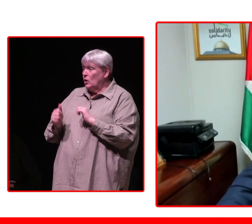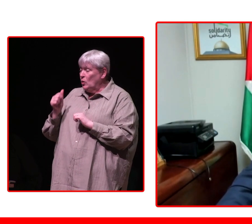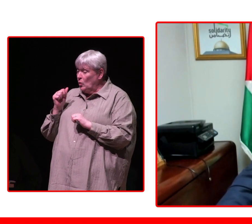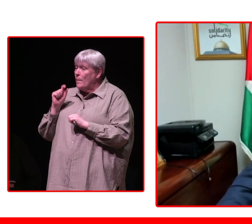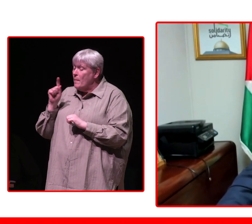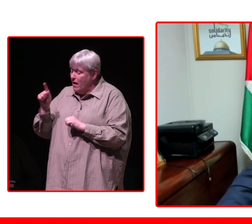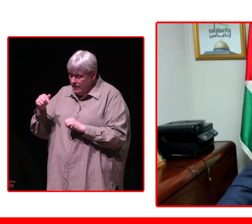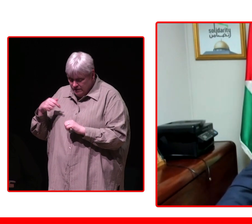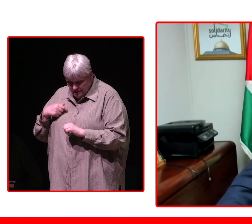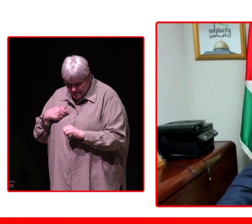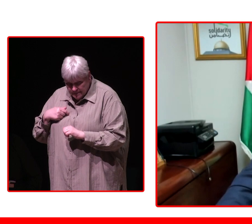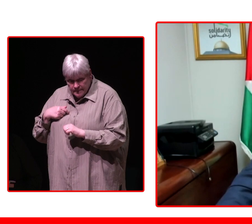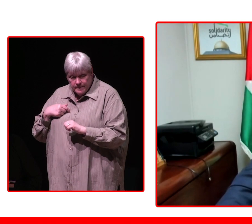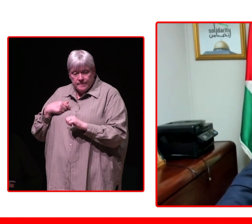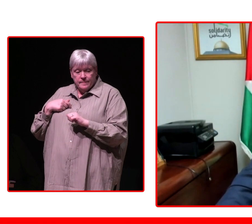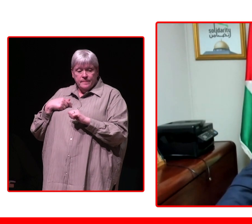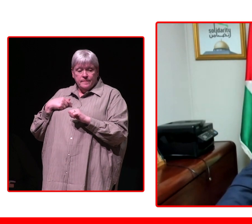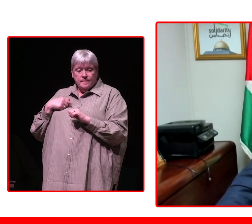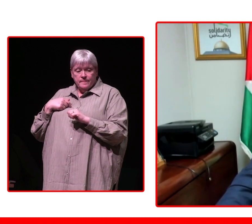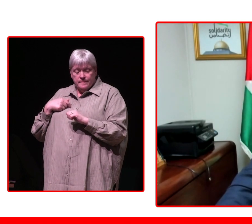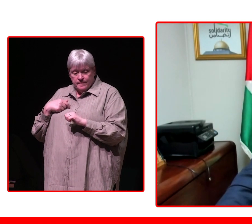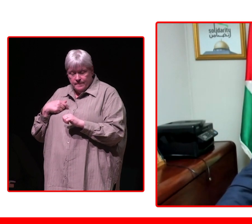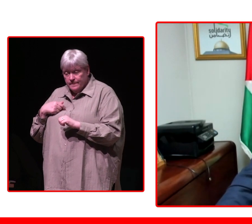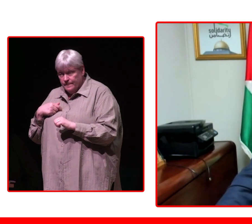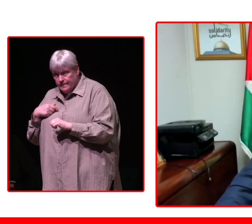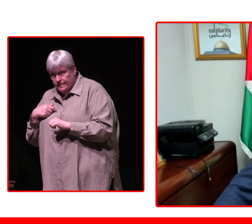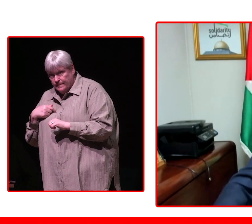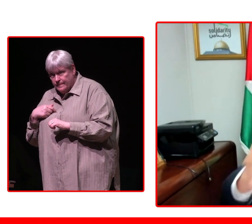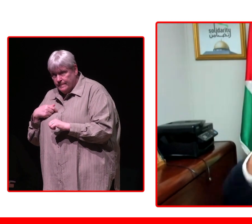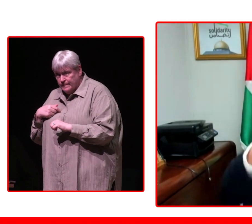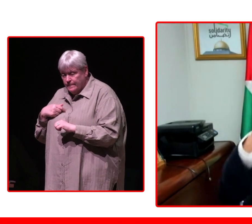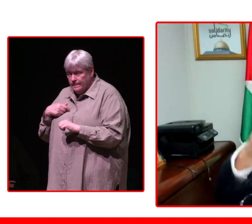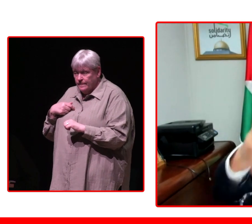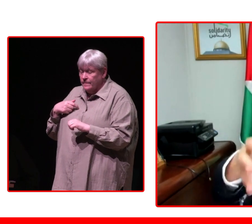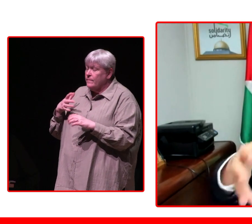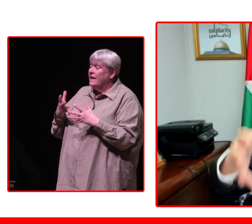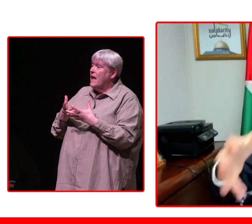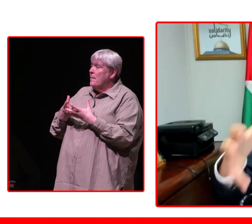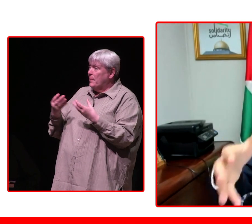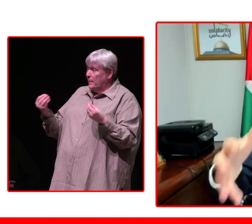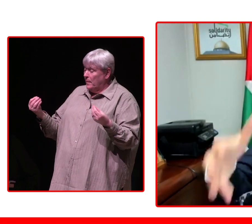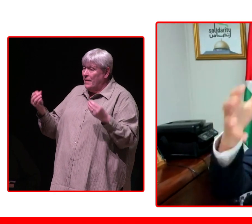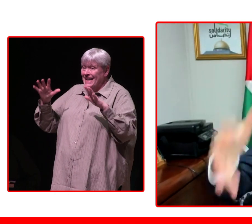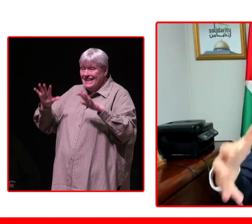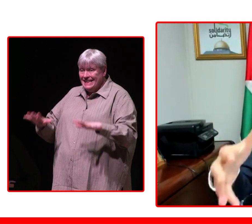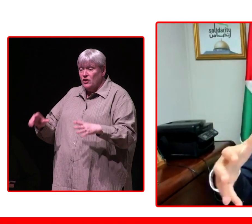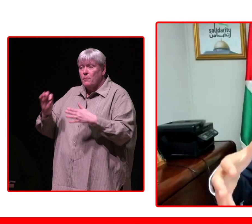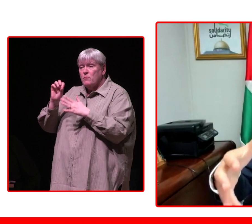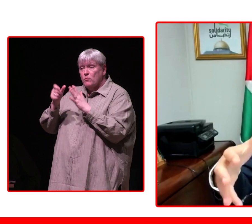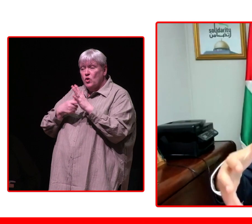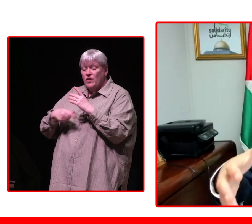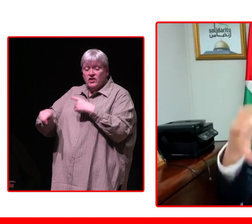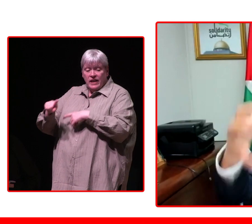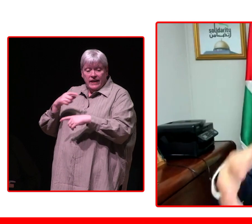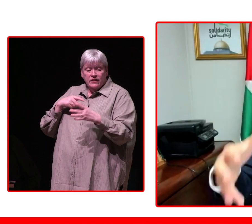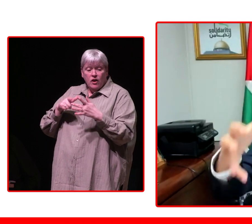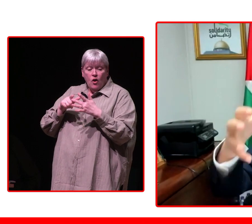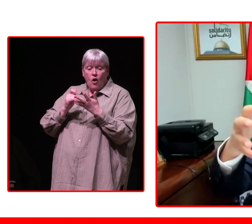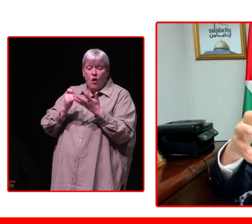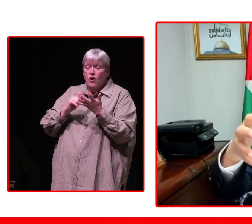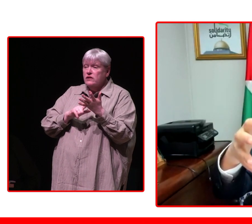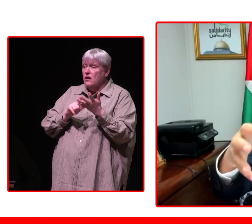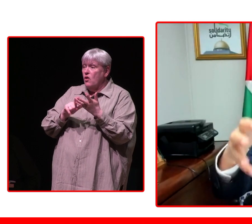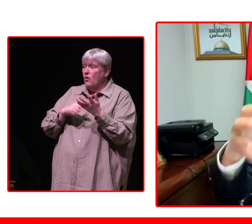than usher in the necessary dismantlement of the settlement project, Israel used the 30 years, the Oslo period,